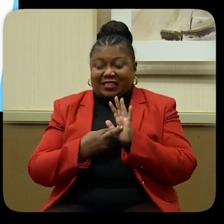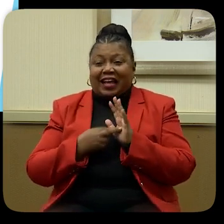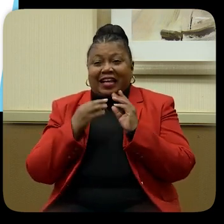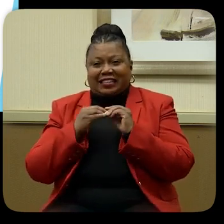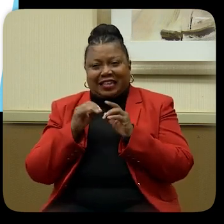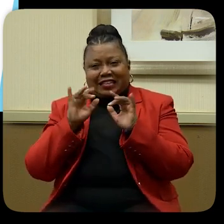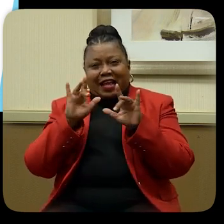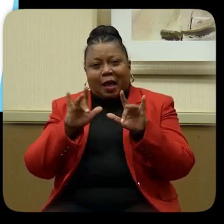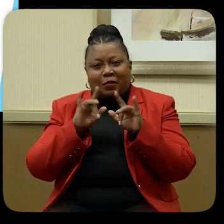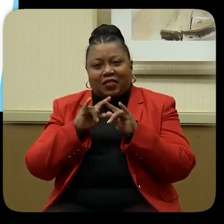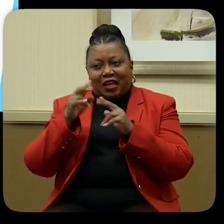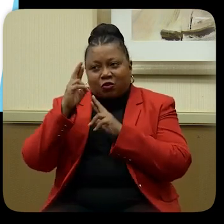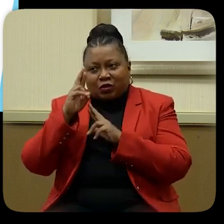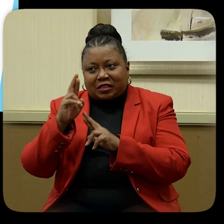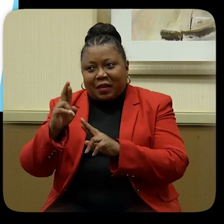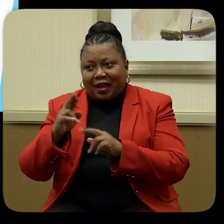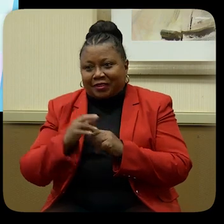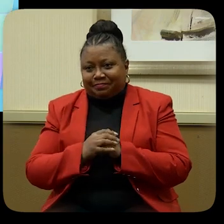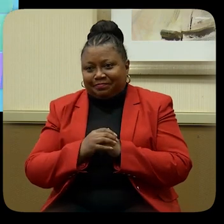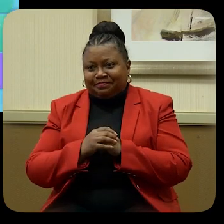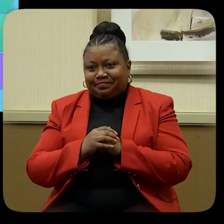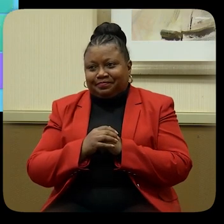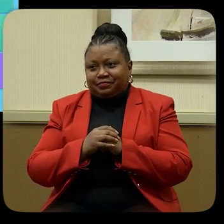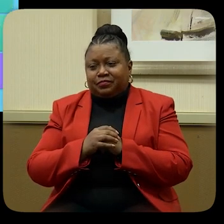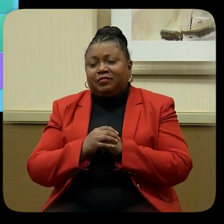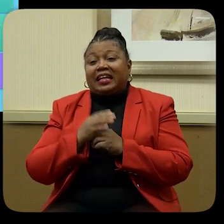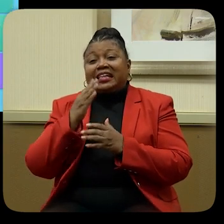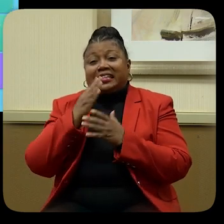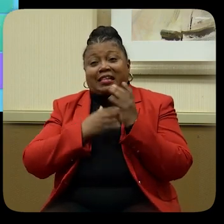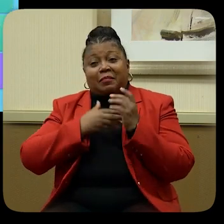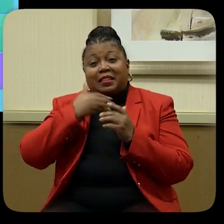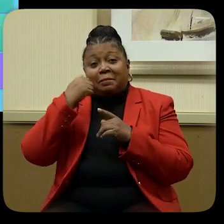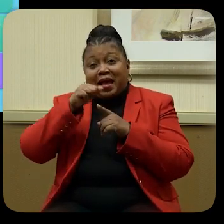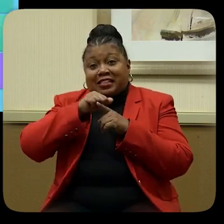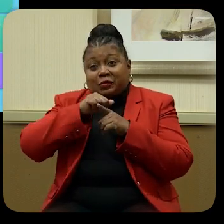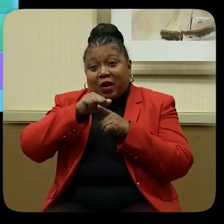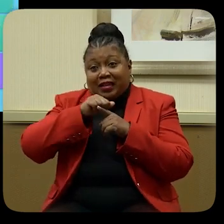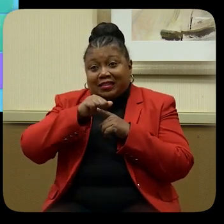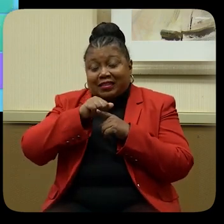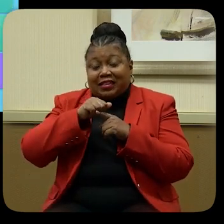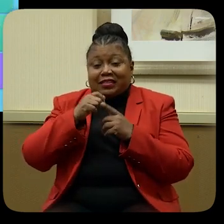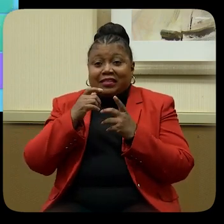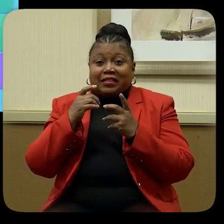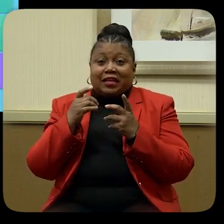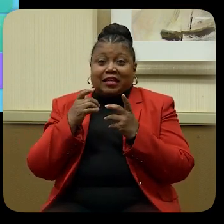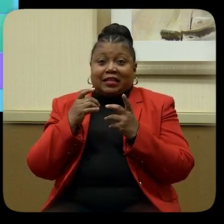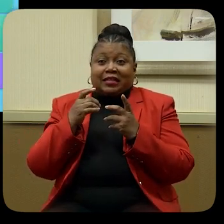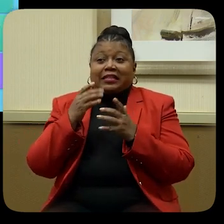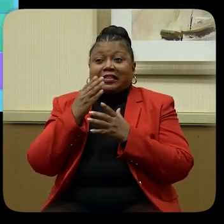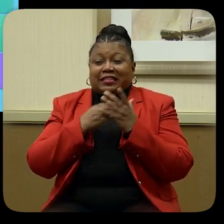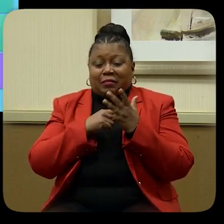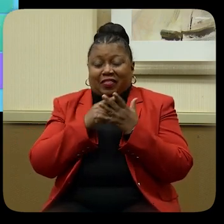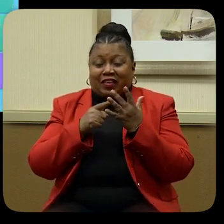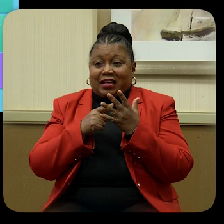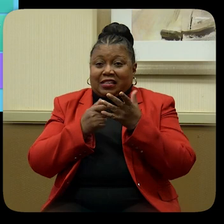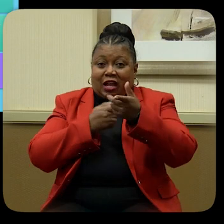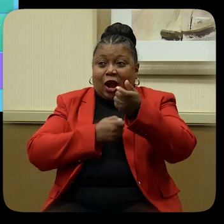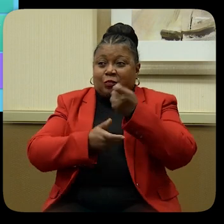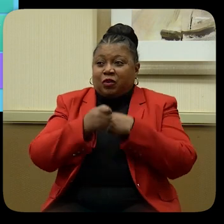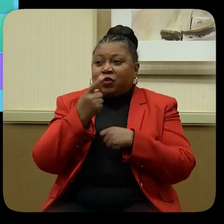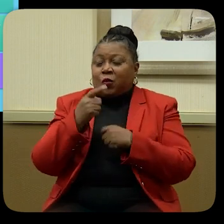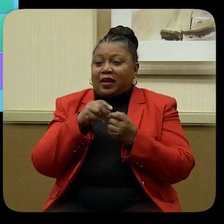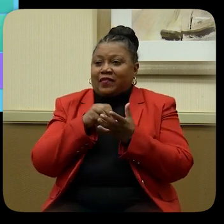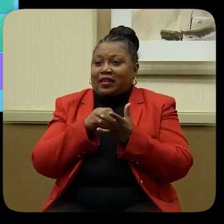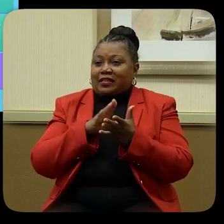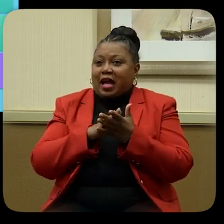teach empathy and respect. So some of the best practices, some of these are pulled from one